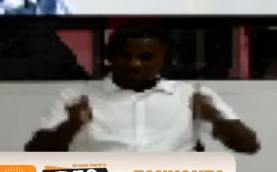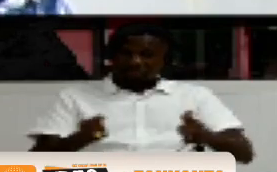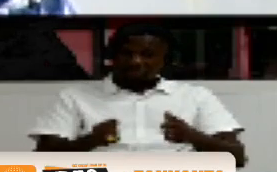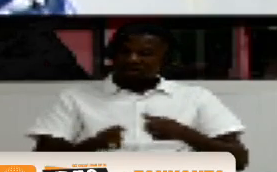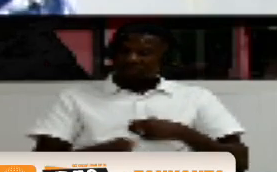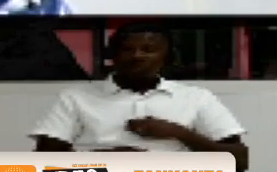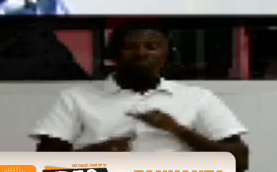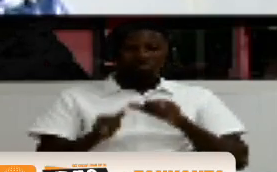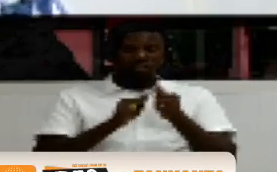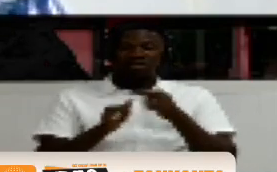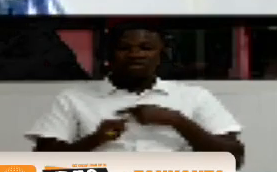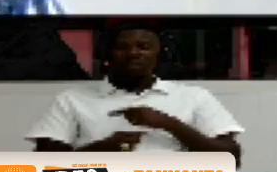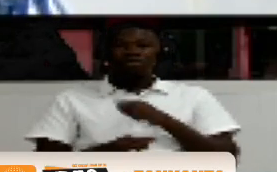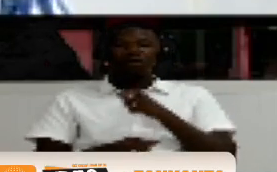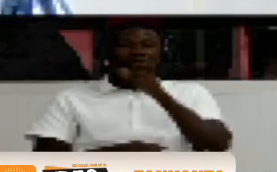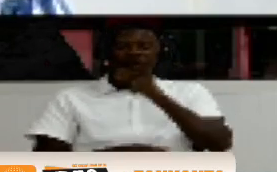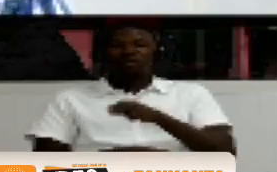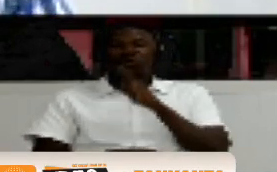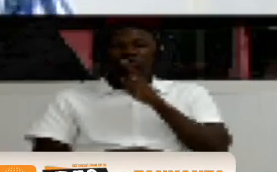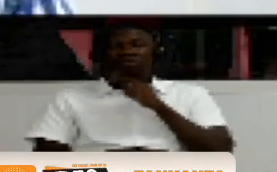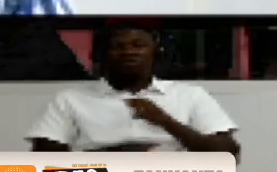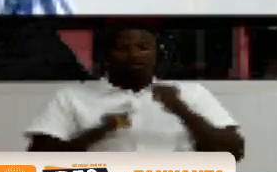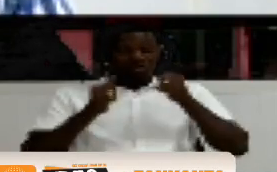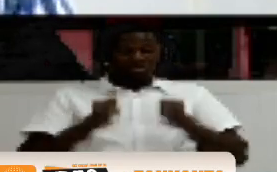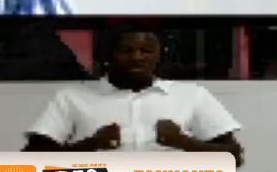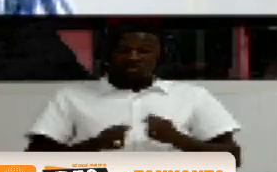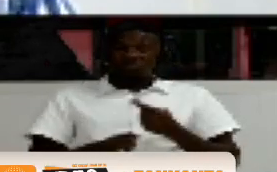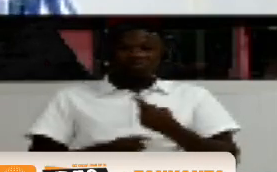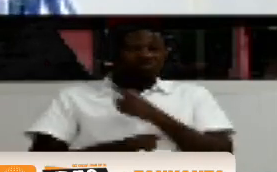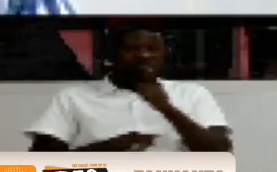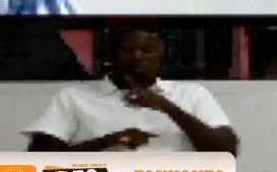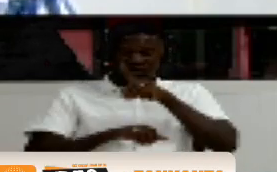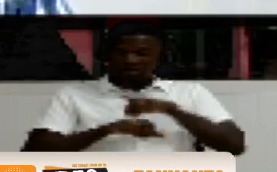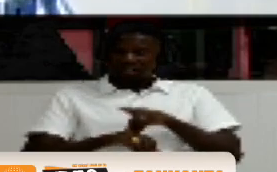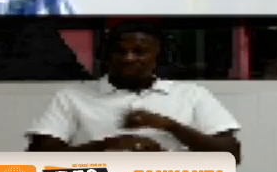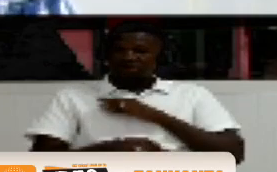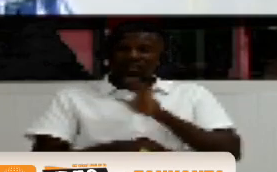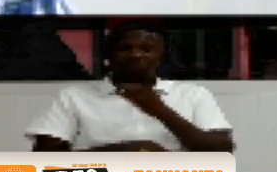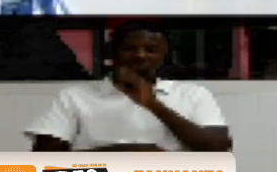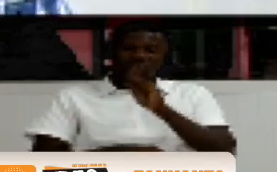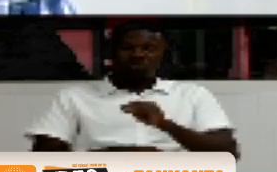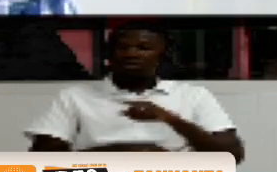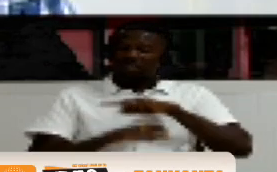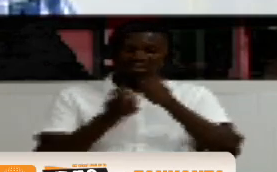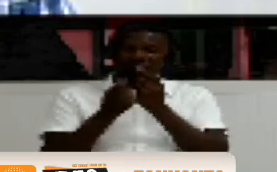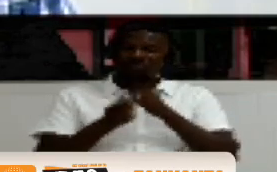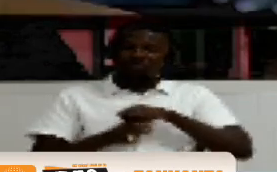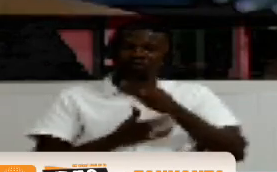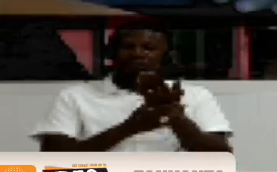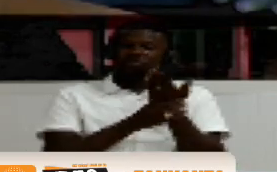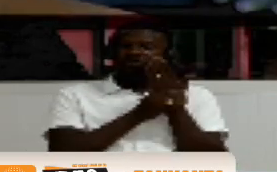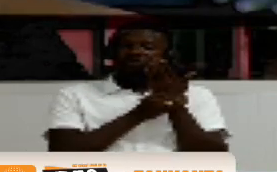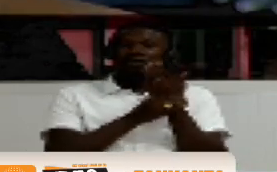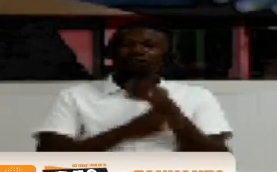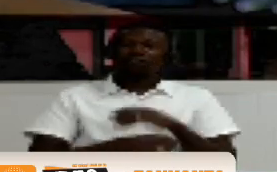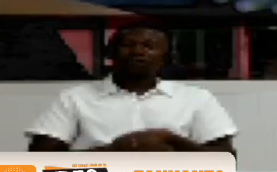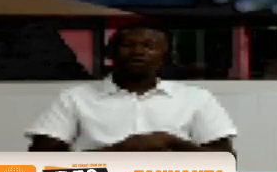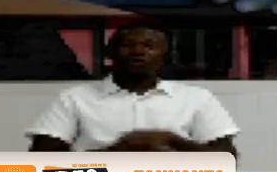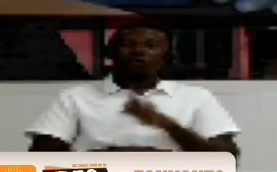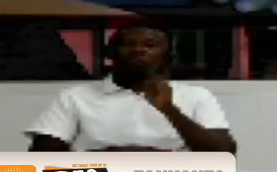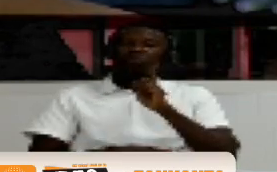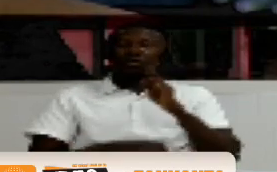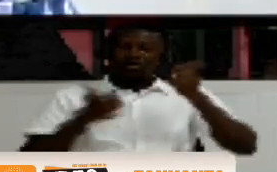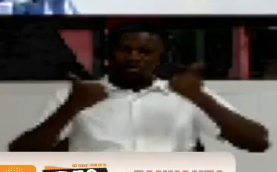just stationed in one place and cannot even do anything for himself. What about Asan? Had he fully